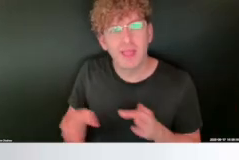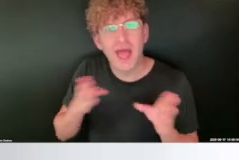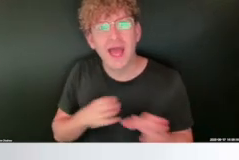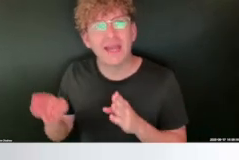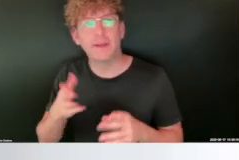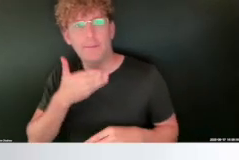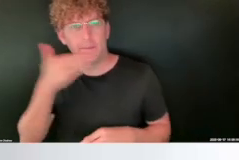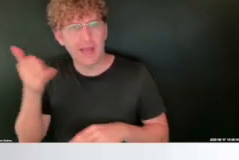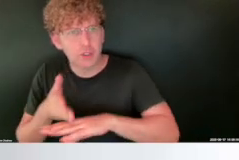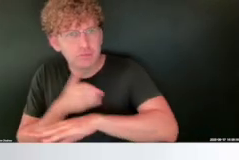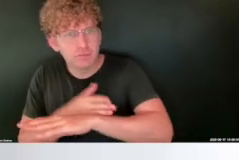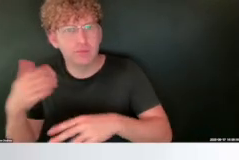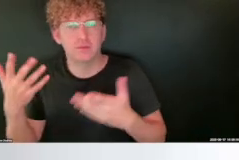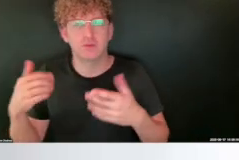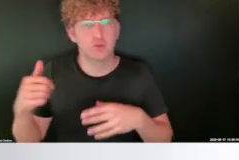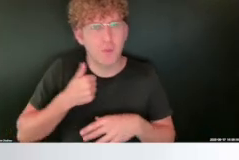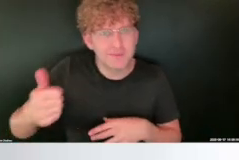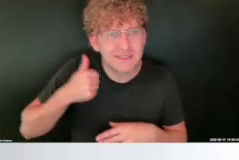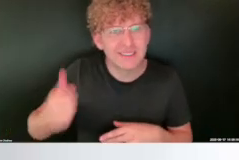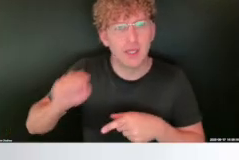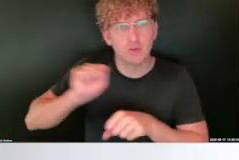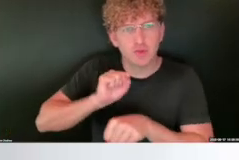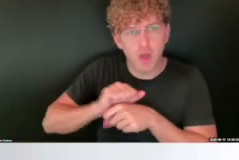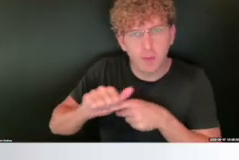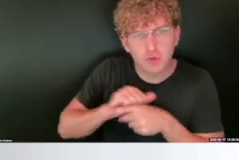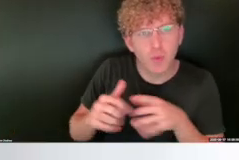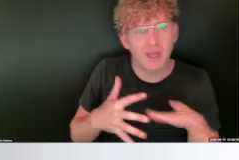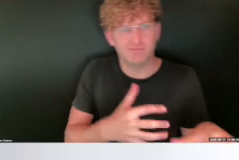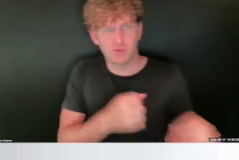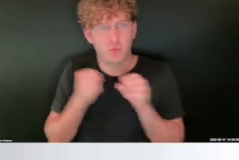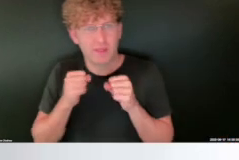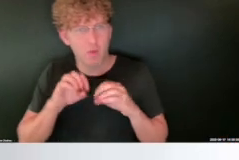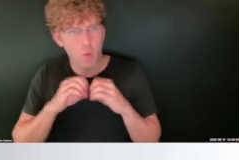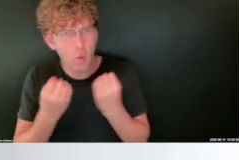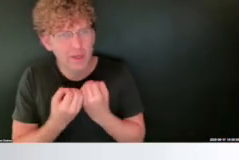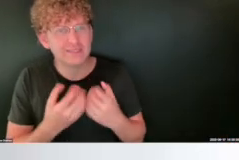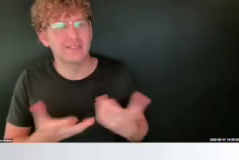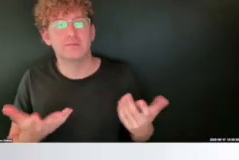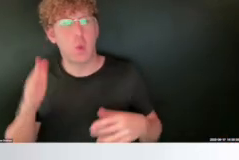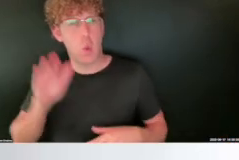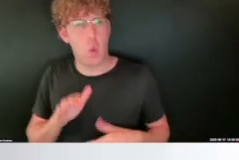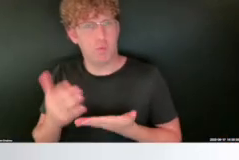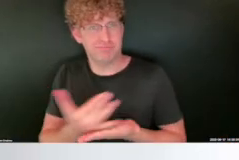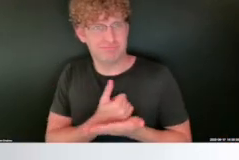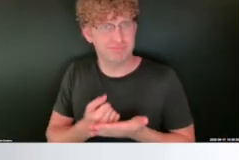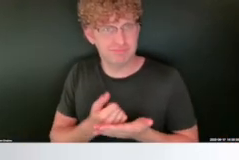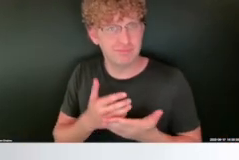limited options. Planning also aims to include people who haven't been part of transportation decisions in the past.